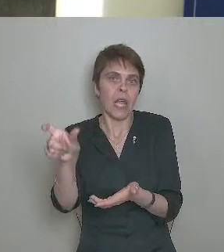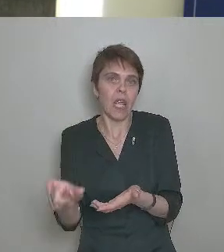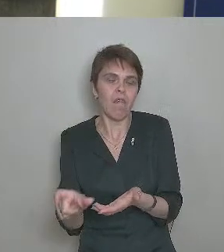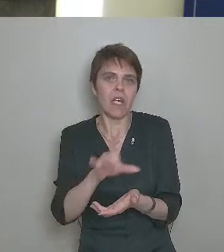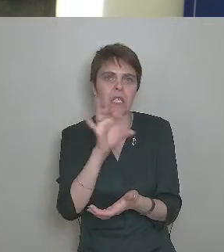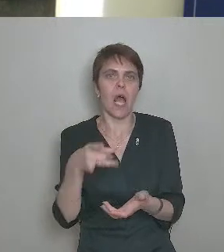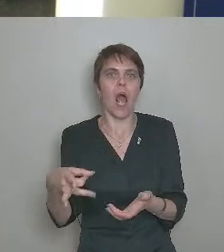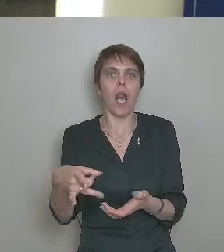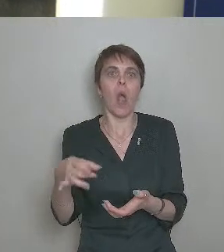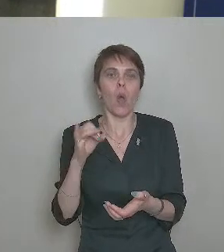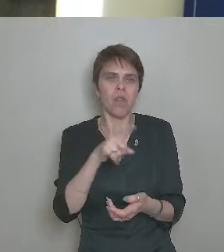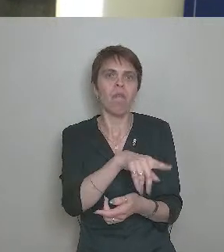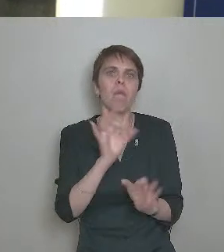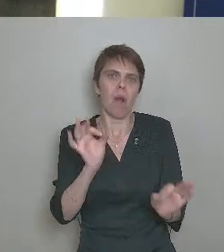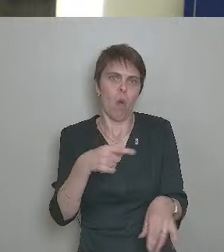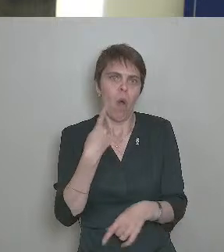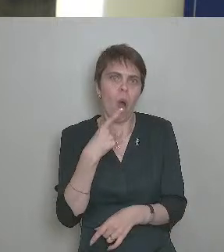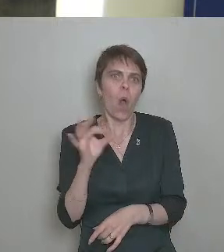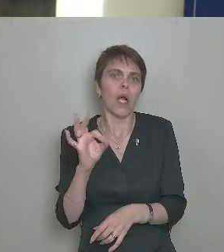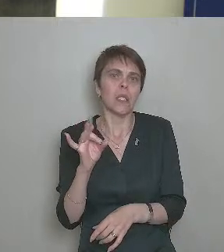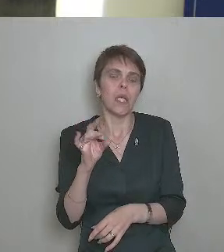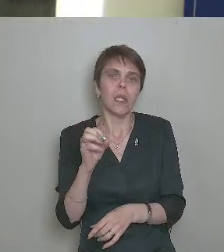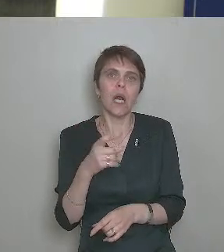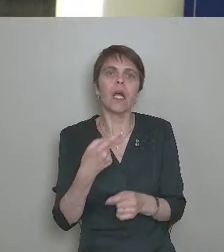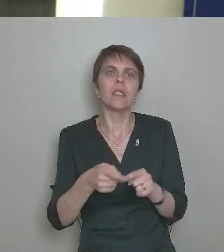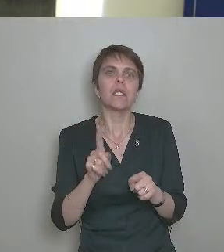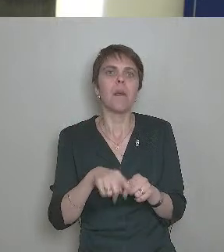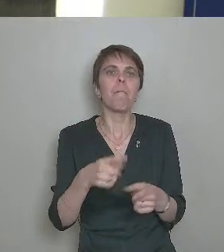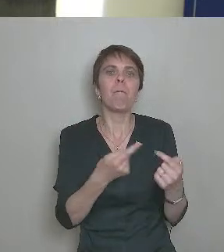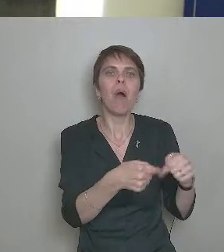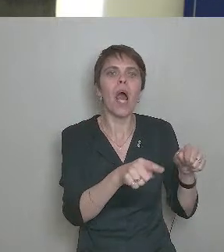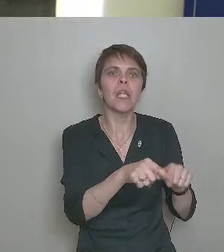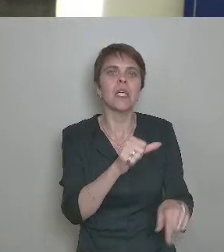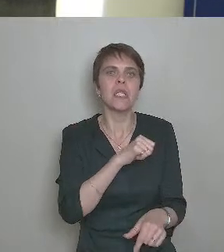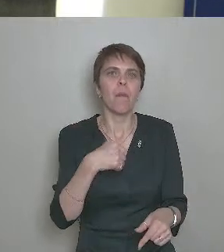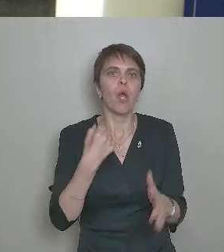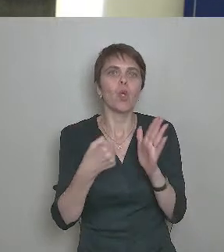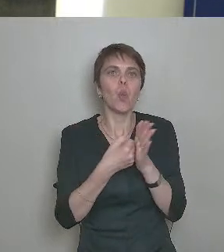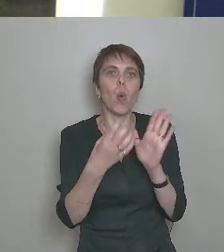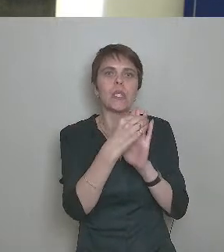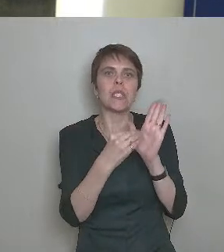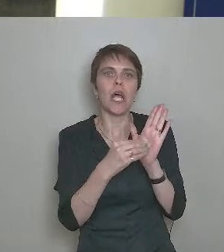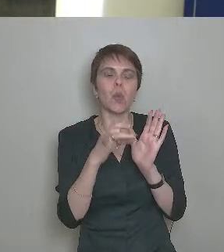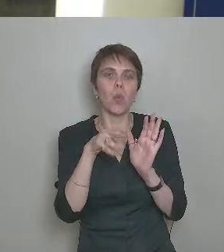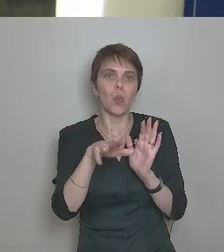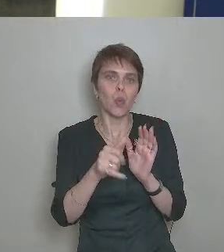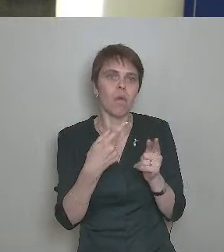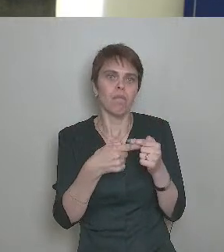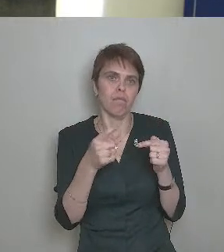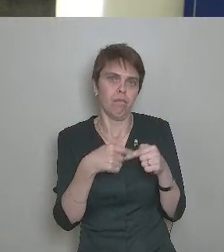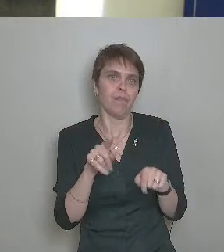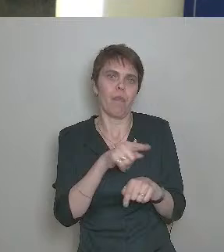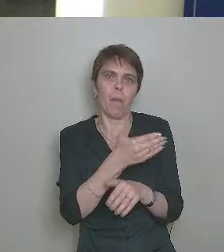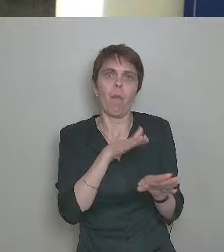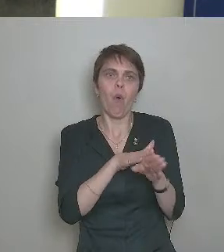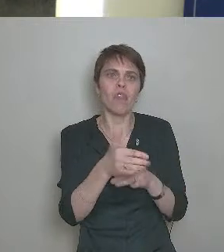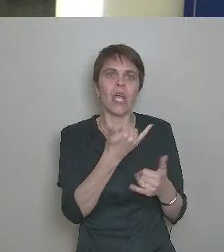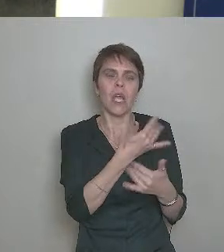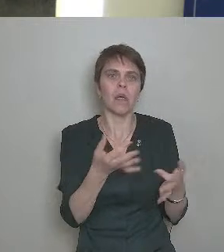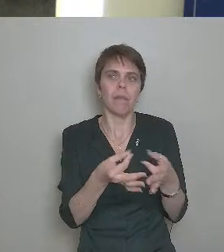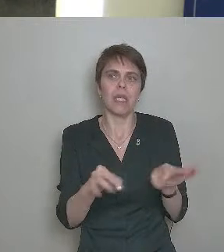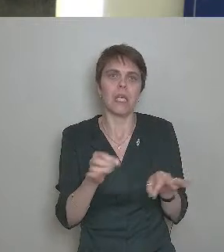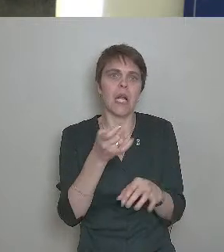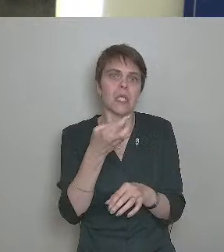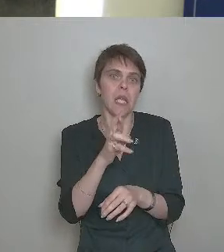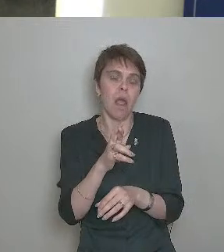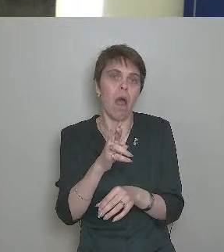actually include the representatives of the regions. But you're absolutely correct in saying that the parties, in accordance with their charter statutes, decide which body